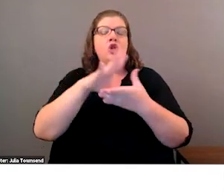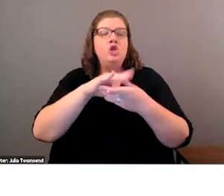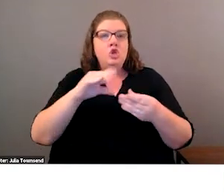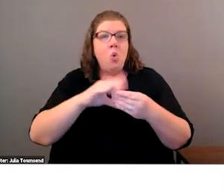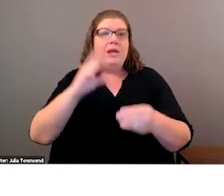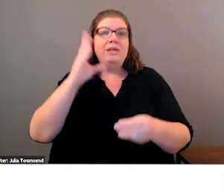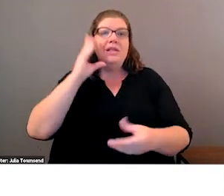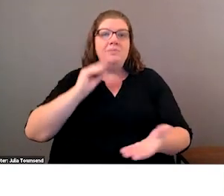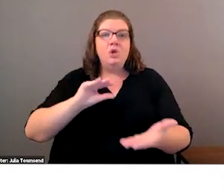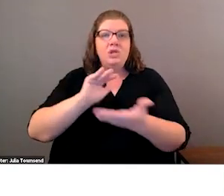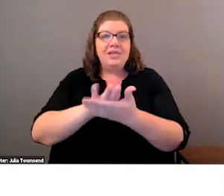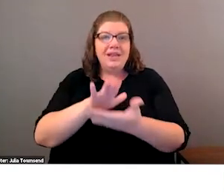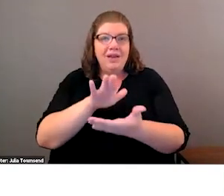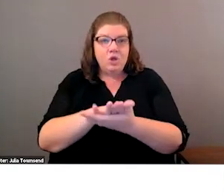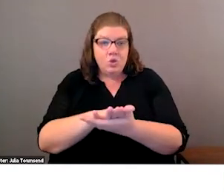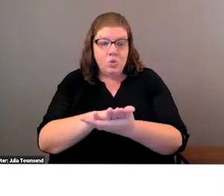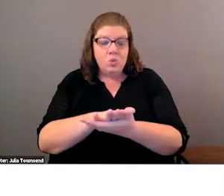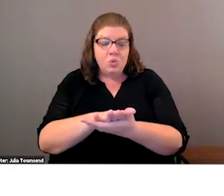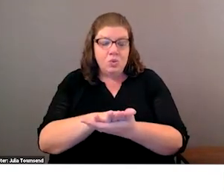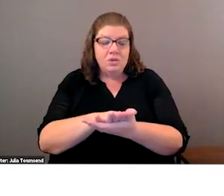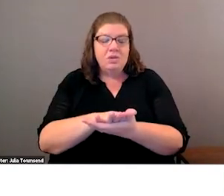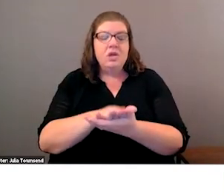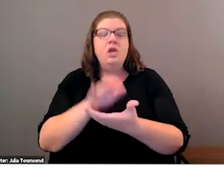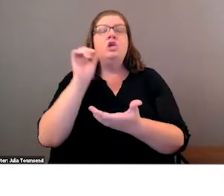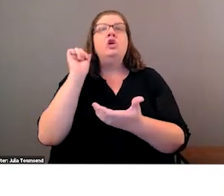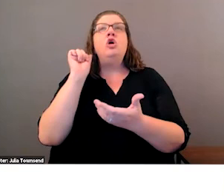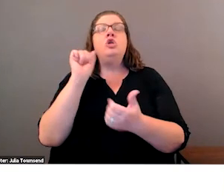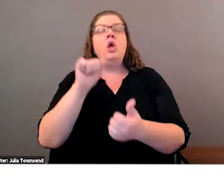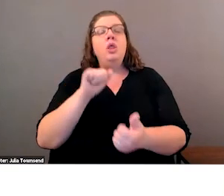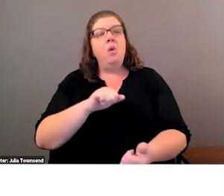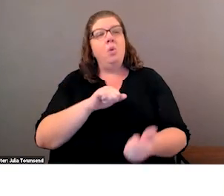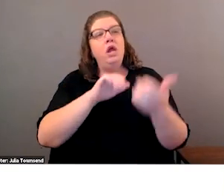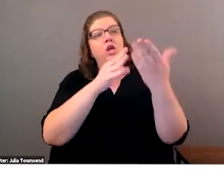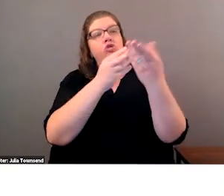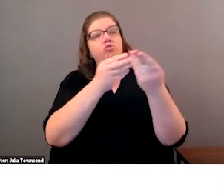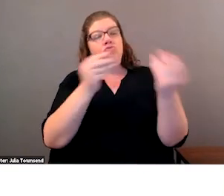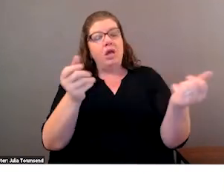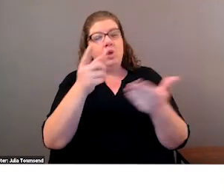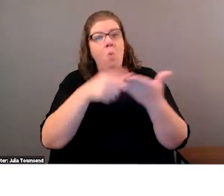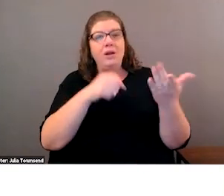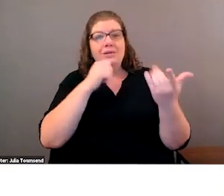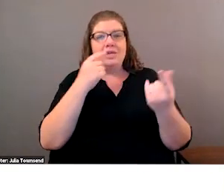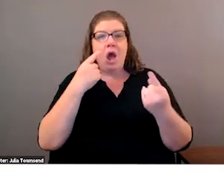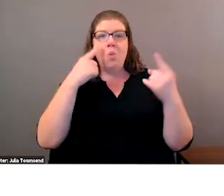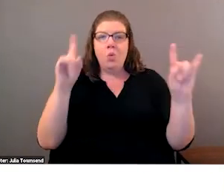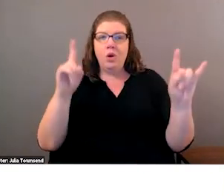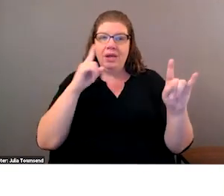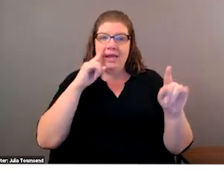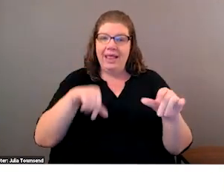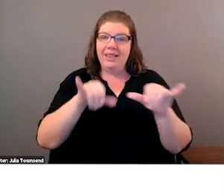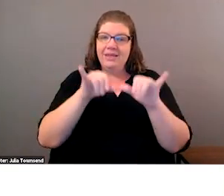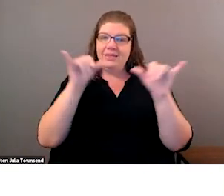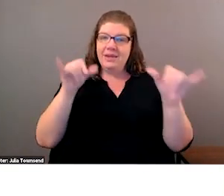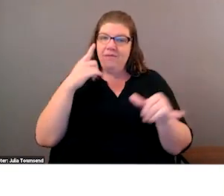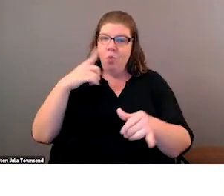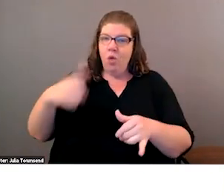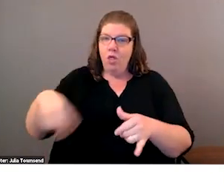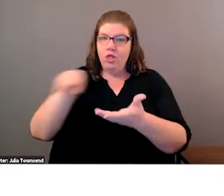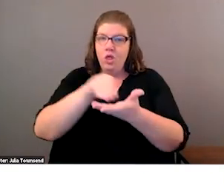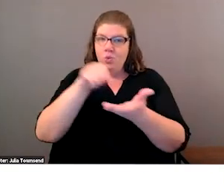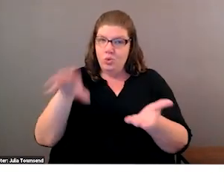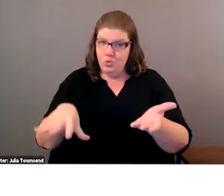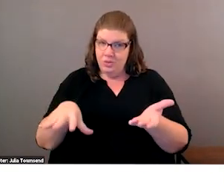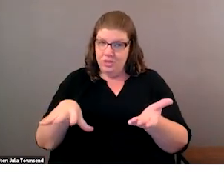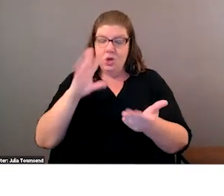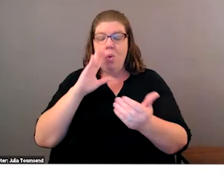schools, so that we can address what is not working in the system for those students. So I just want to assure everyone that as we go to the next couple